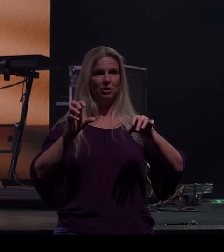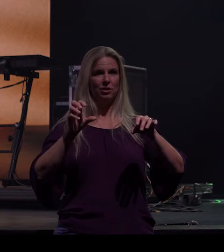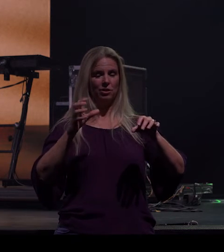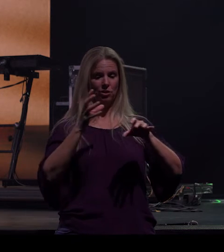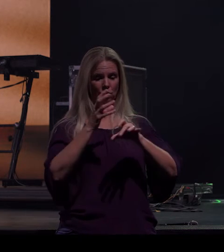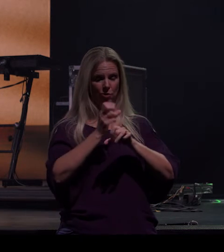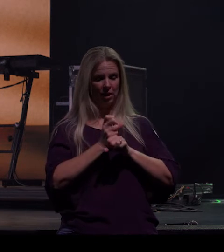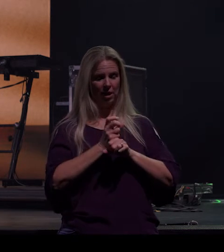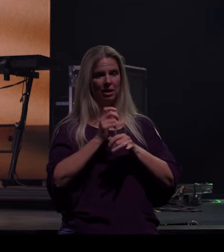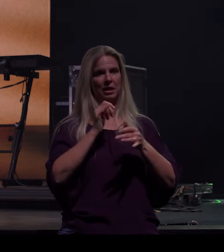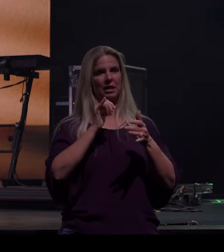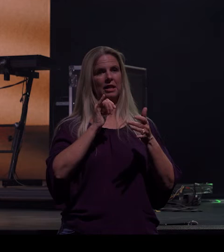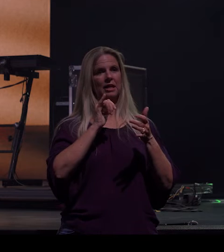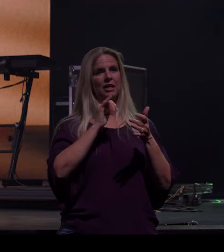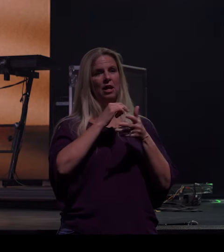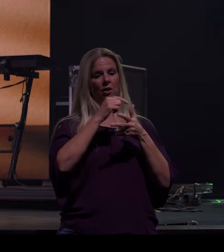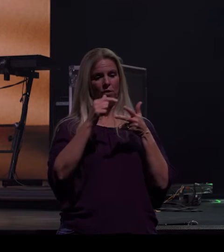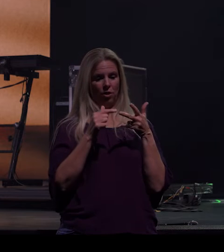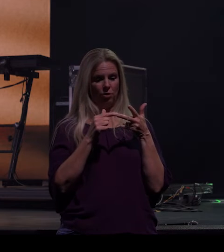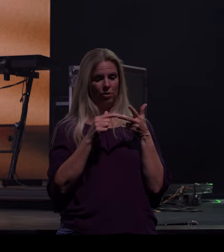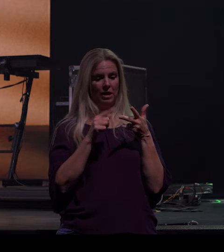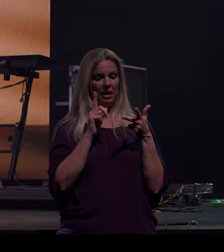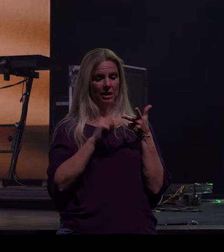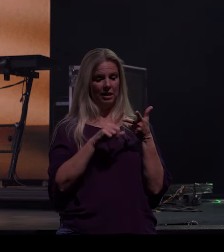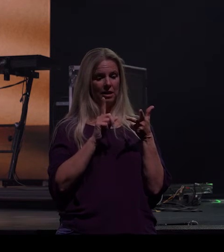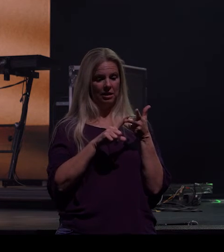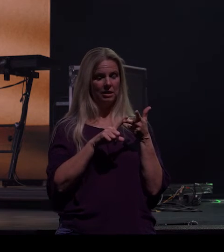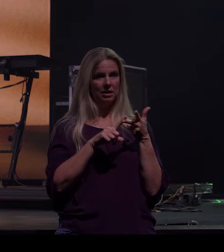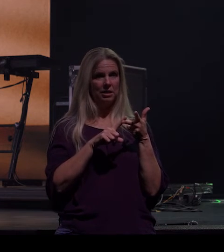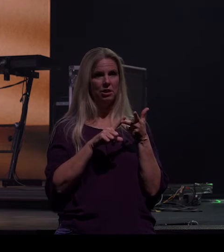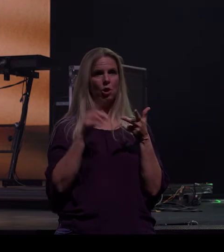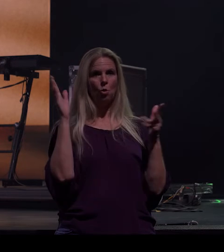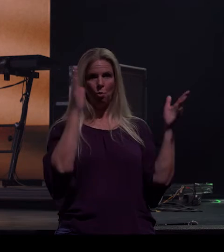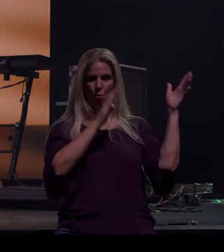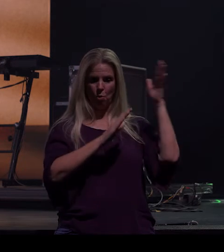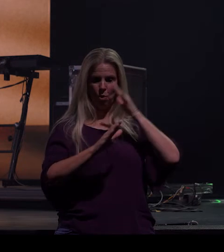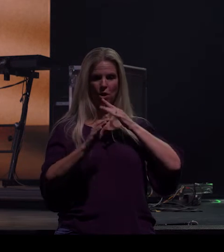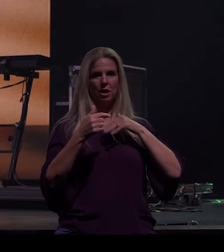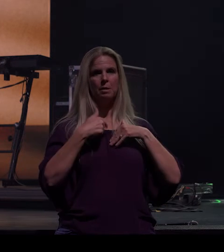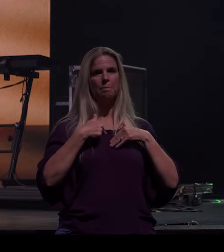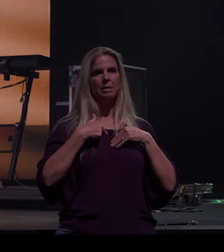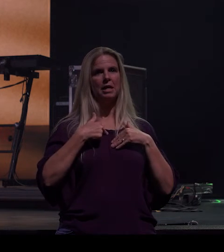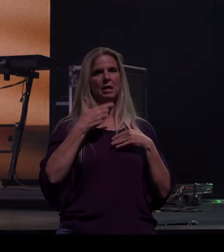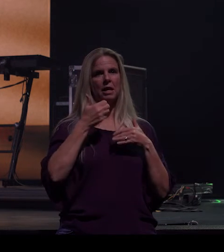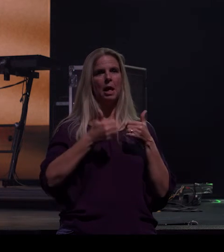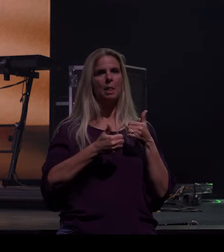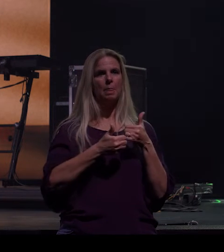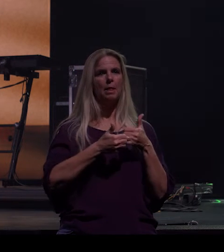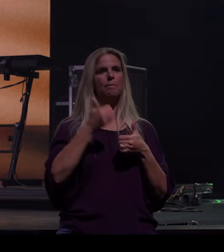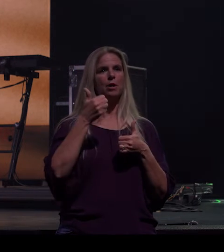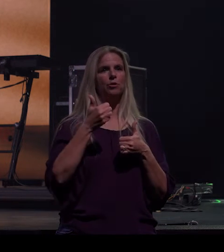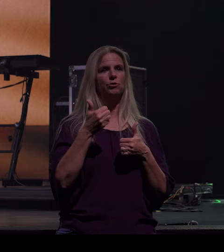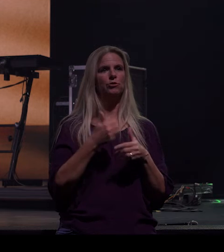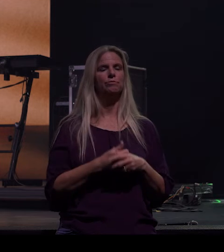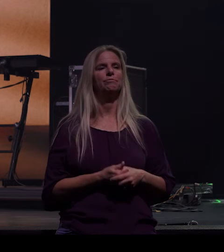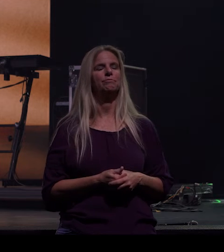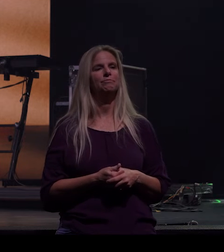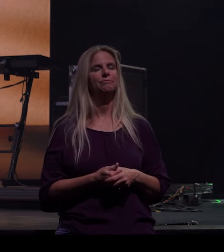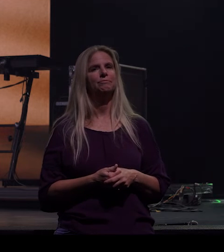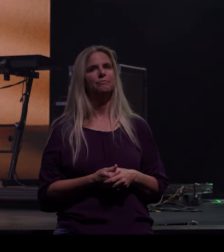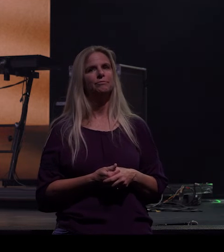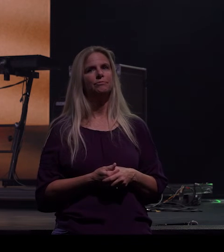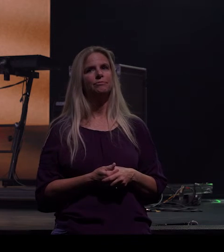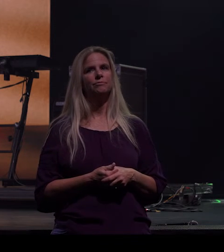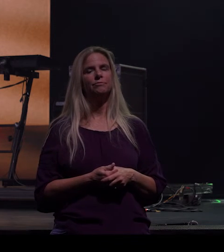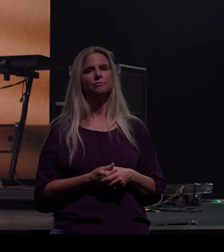today, this is the one that worries me the most for most people. Let me put it this way. There's not